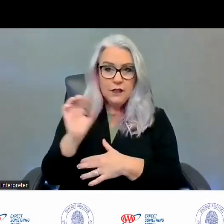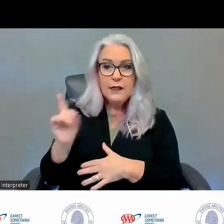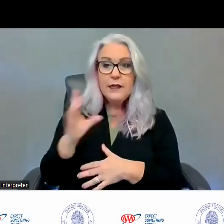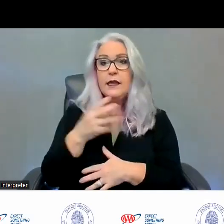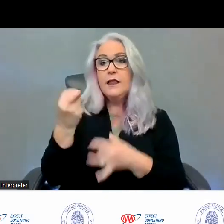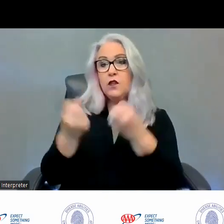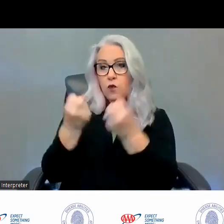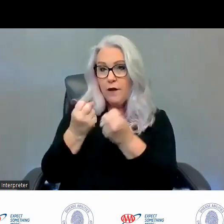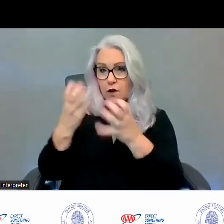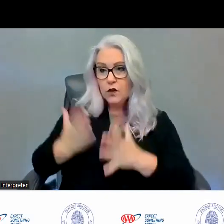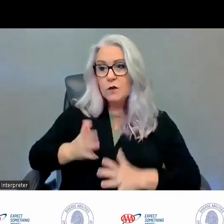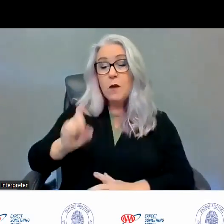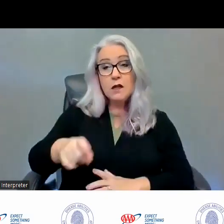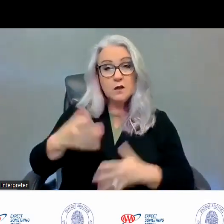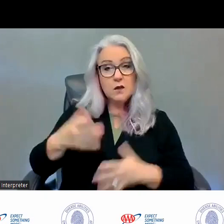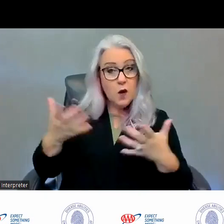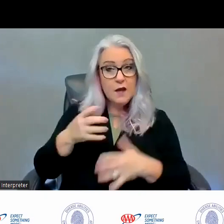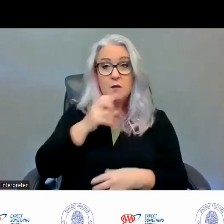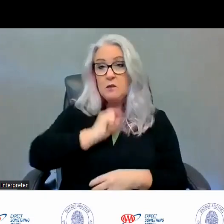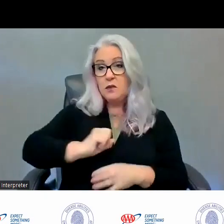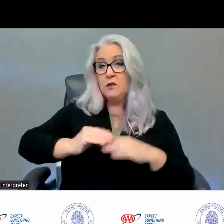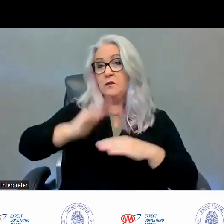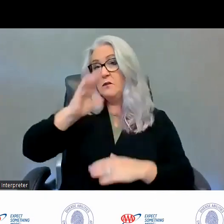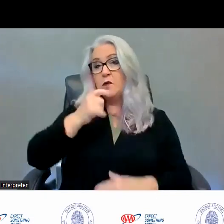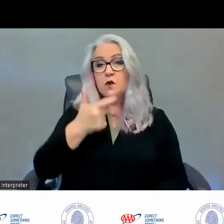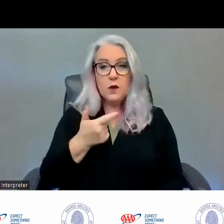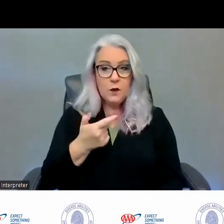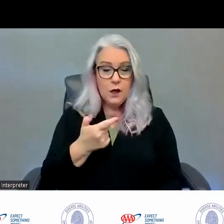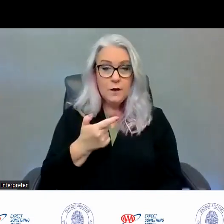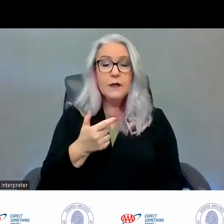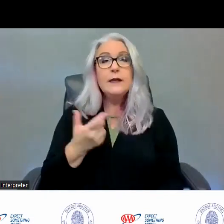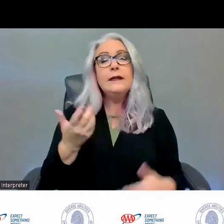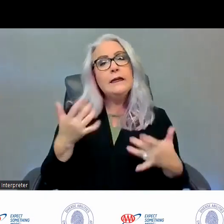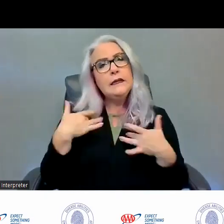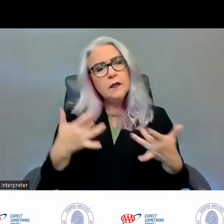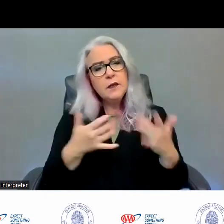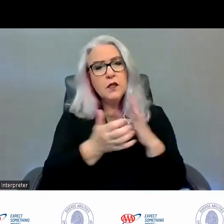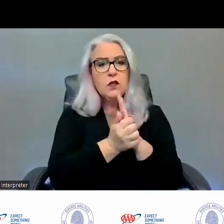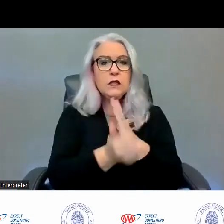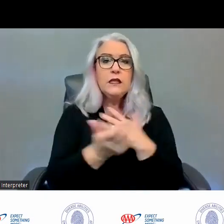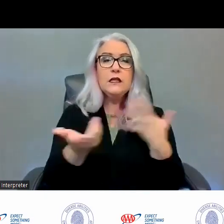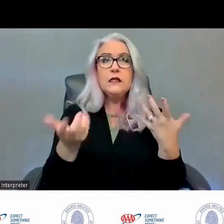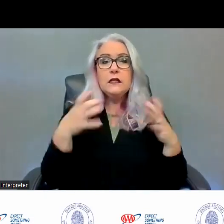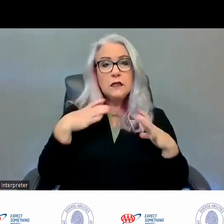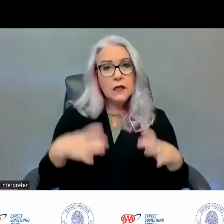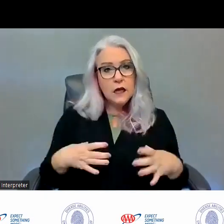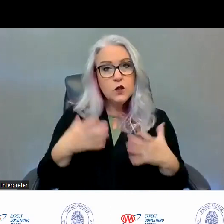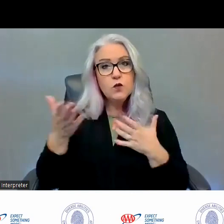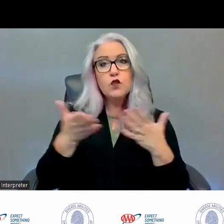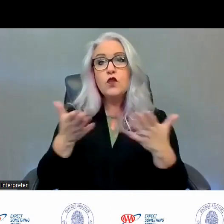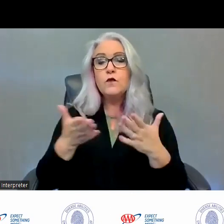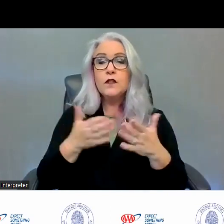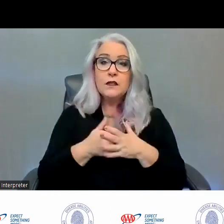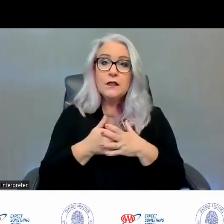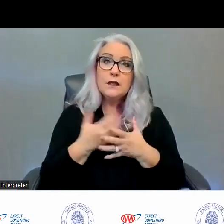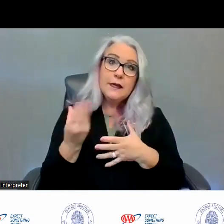over 21. Typical skills that we look for here are customer service and